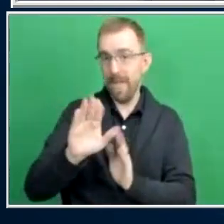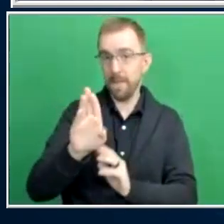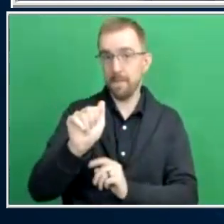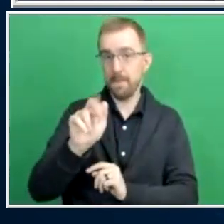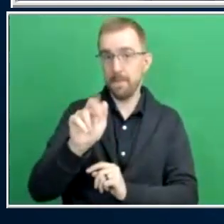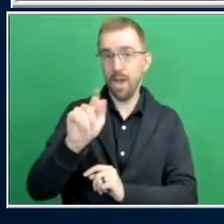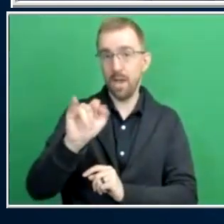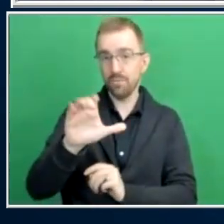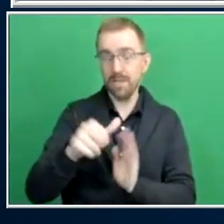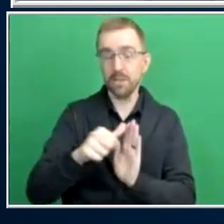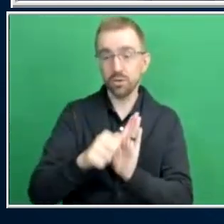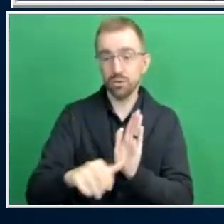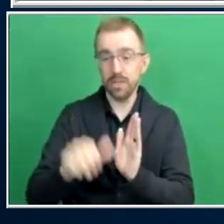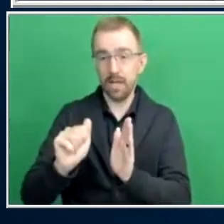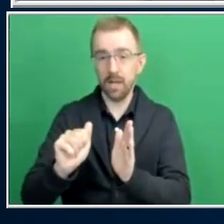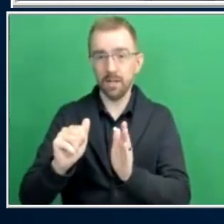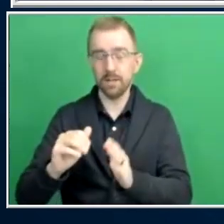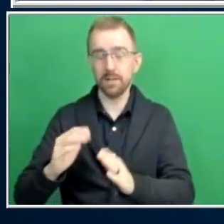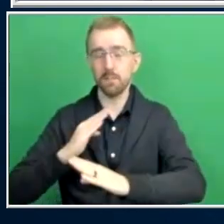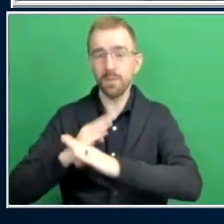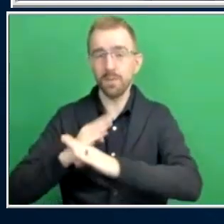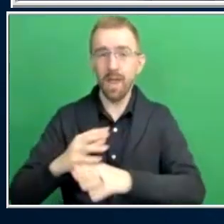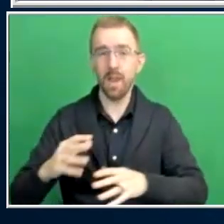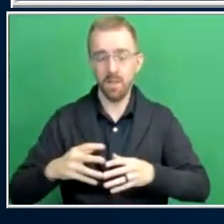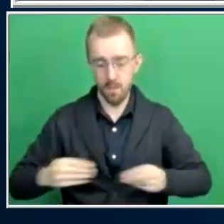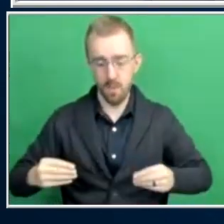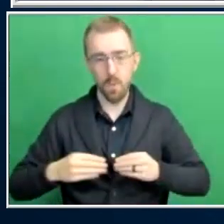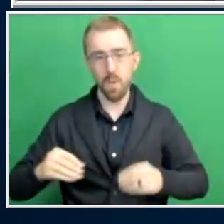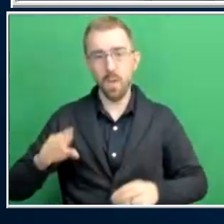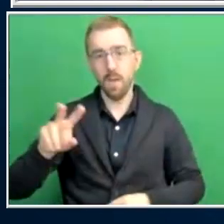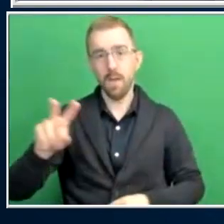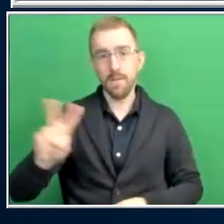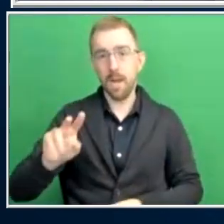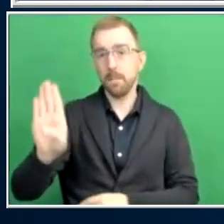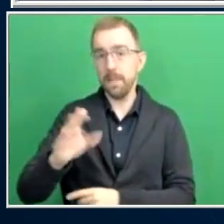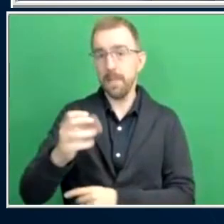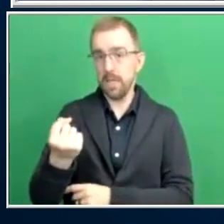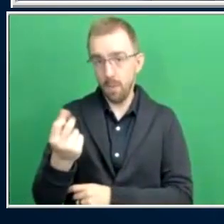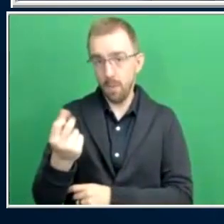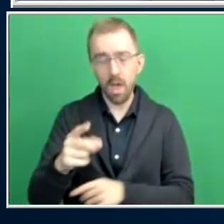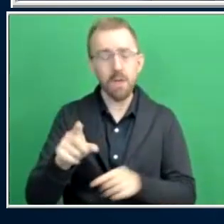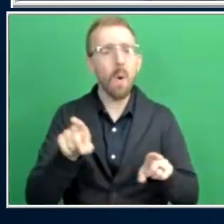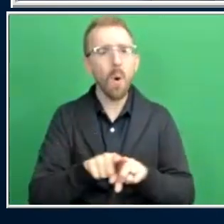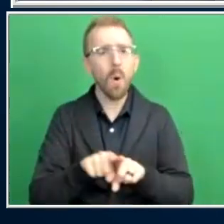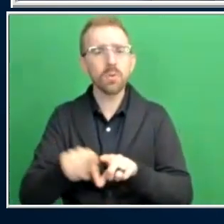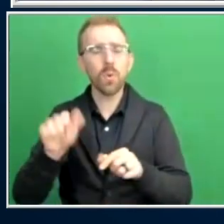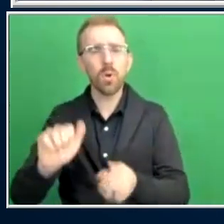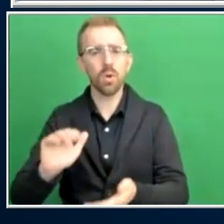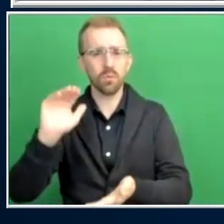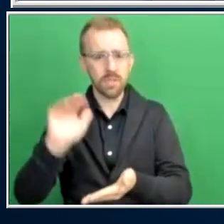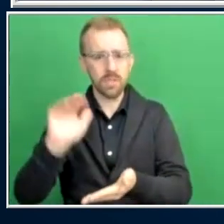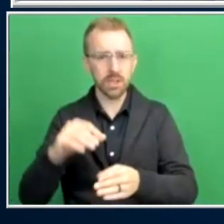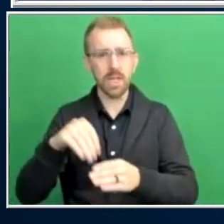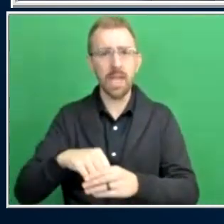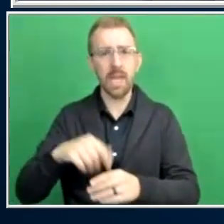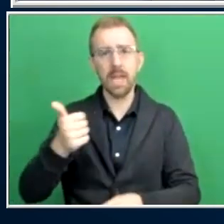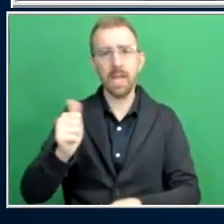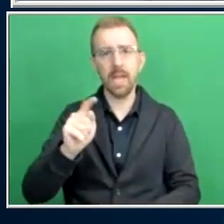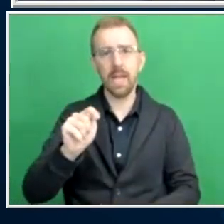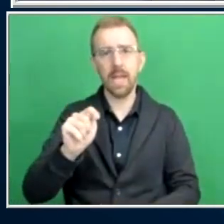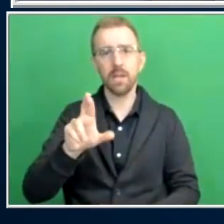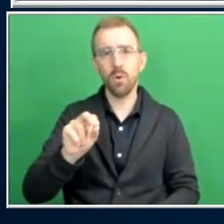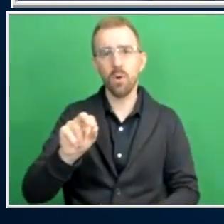can impair the absorption of vitamin B12, and could the reduction in gastrointestinal